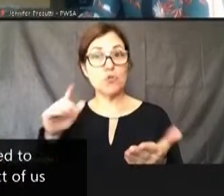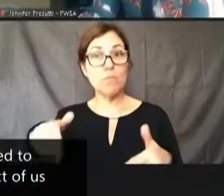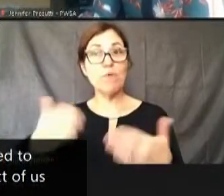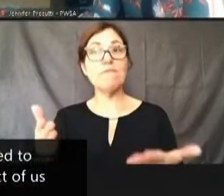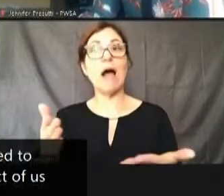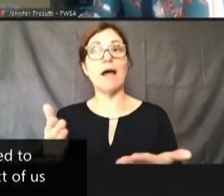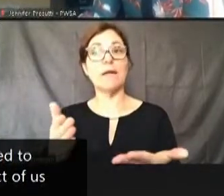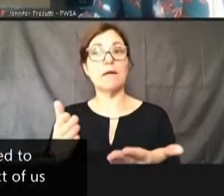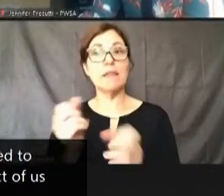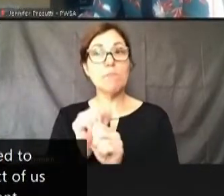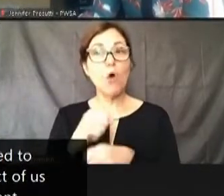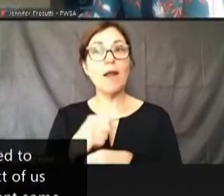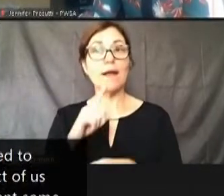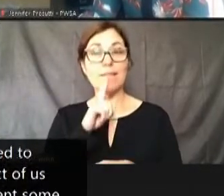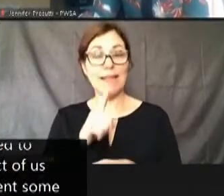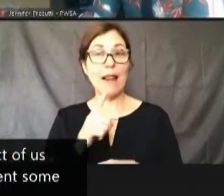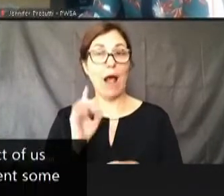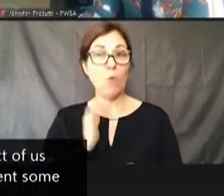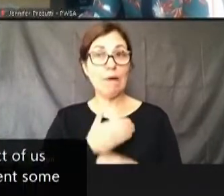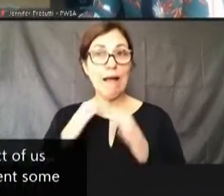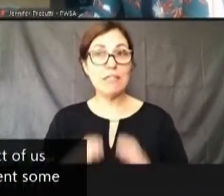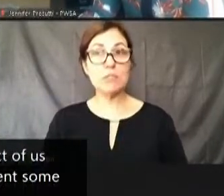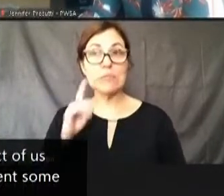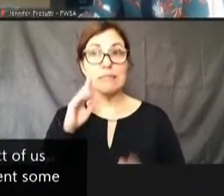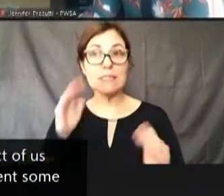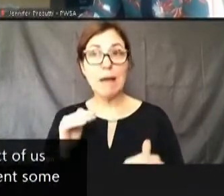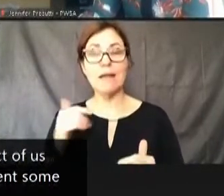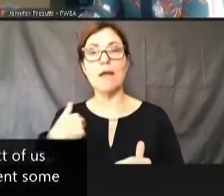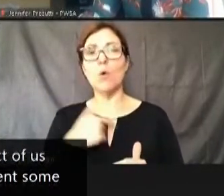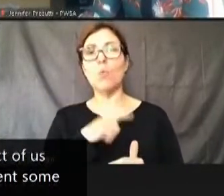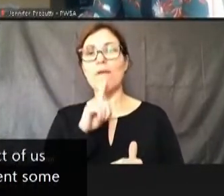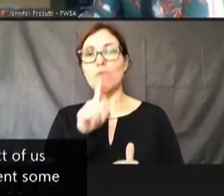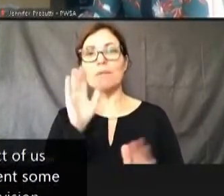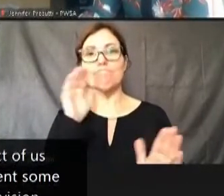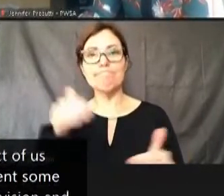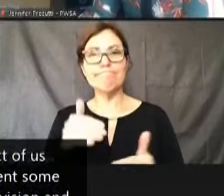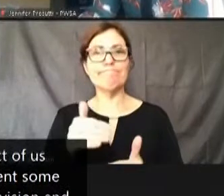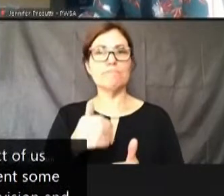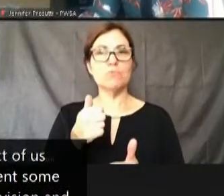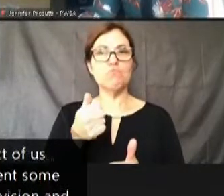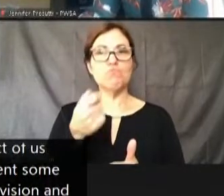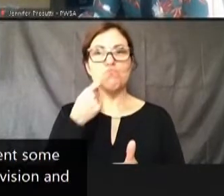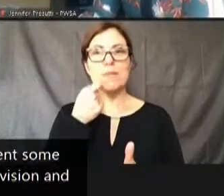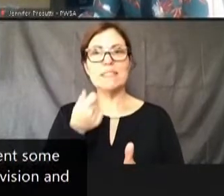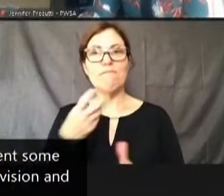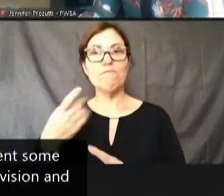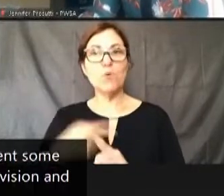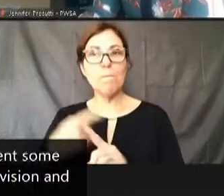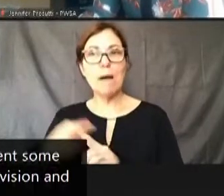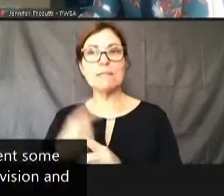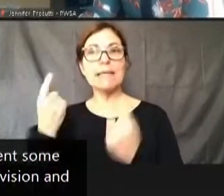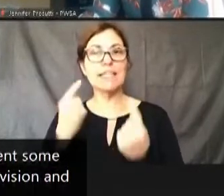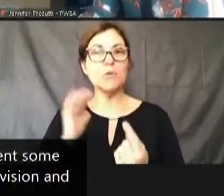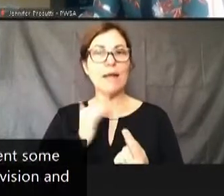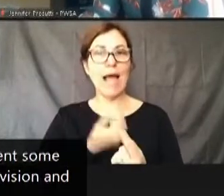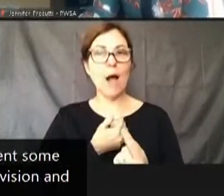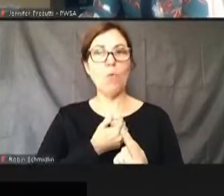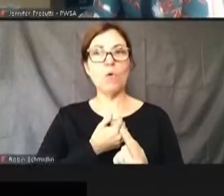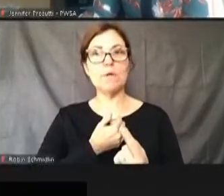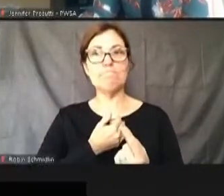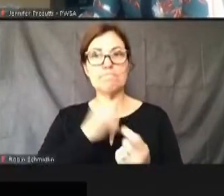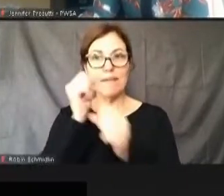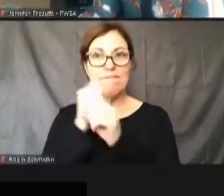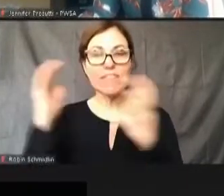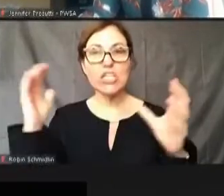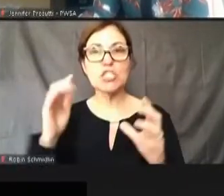so we've spent some time in the last few months considering our vision and strategic direction. And that isn't just my